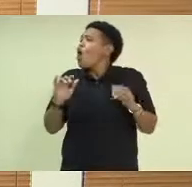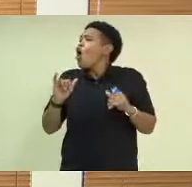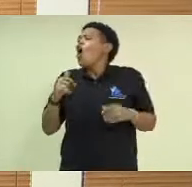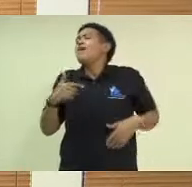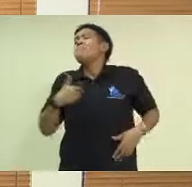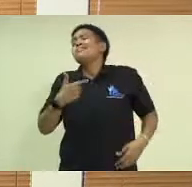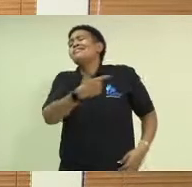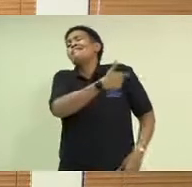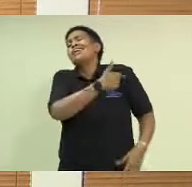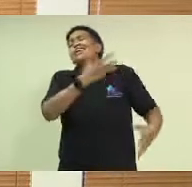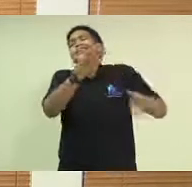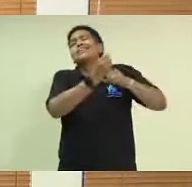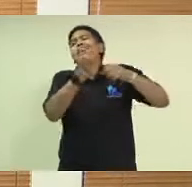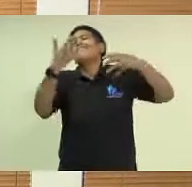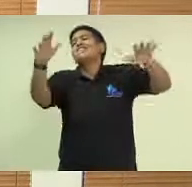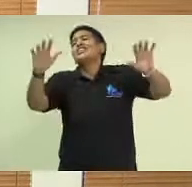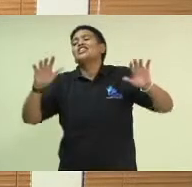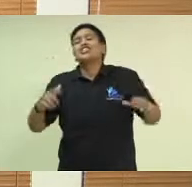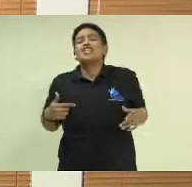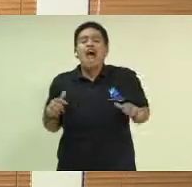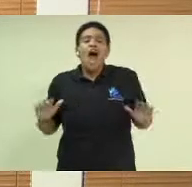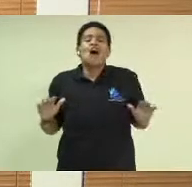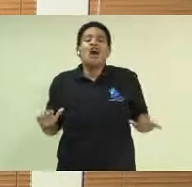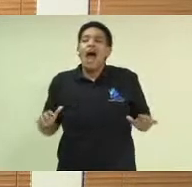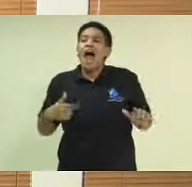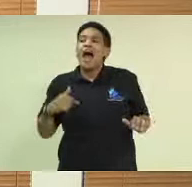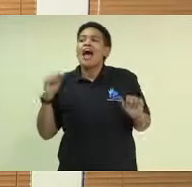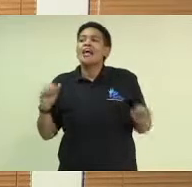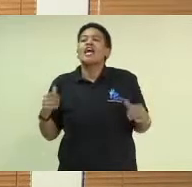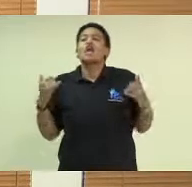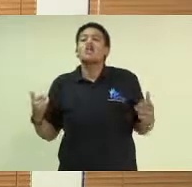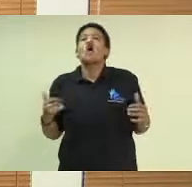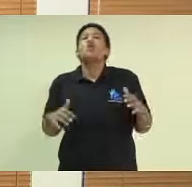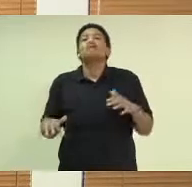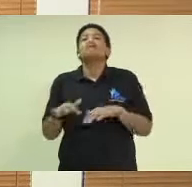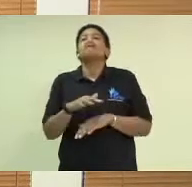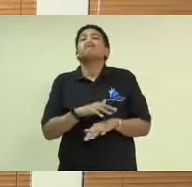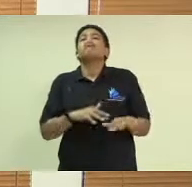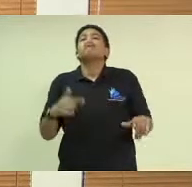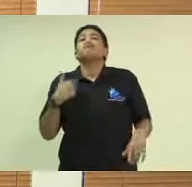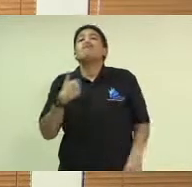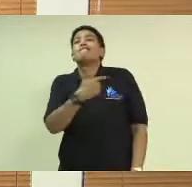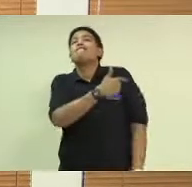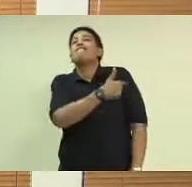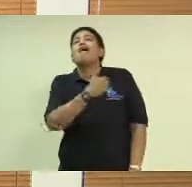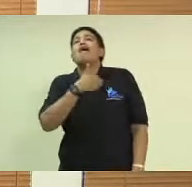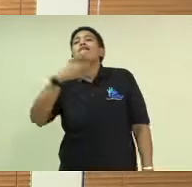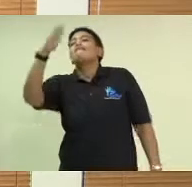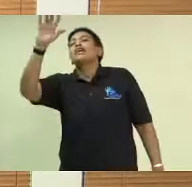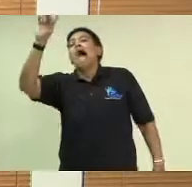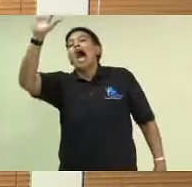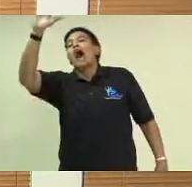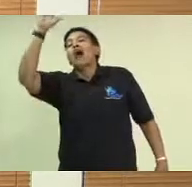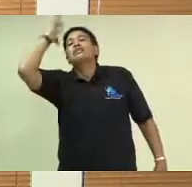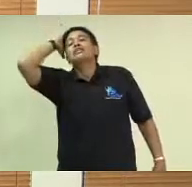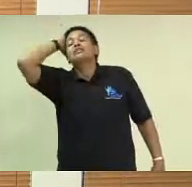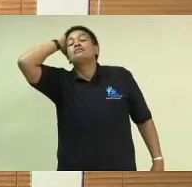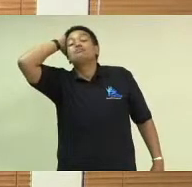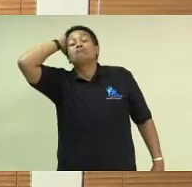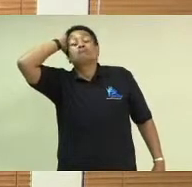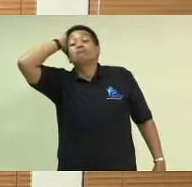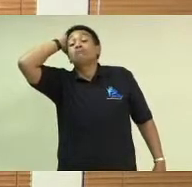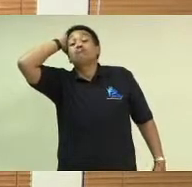I'm vaccinated, I can now move freely. The data is suggesting in other jurisdictions, as I